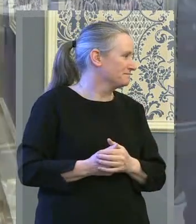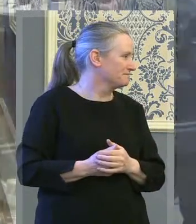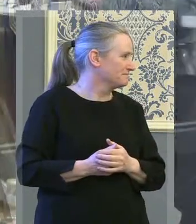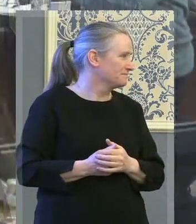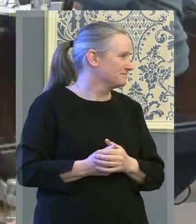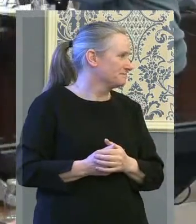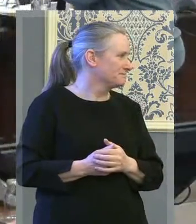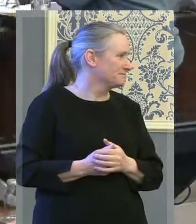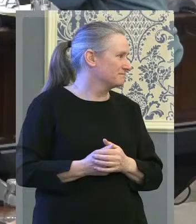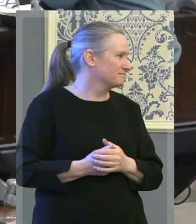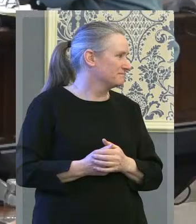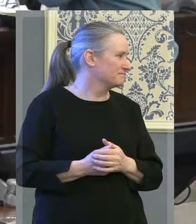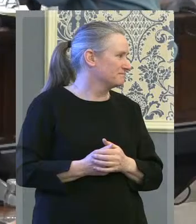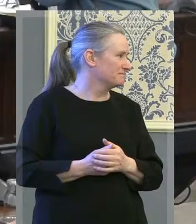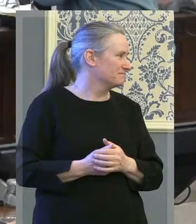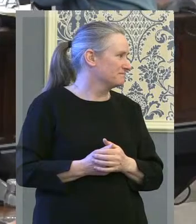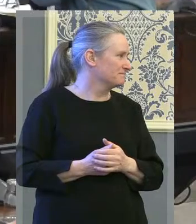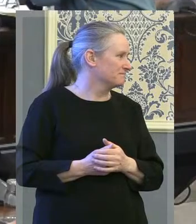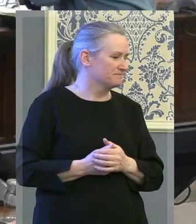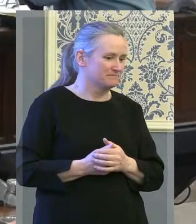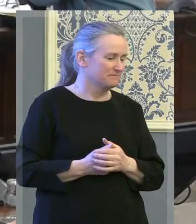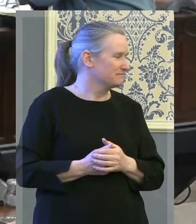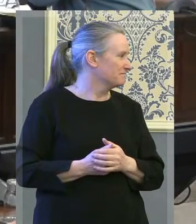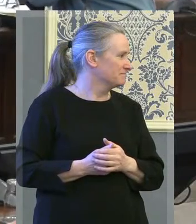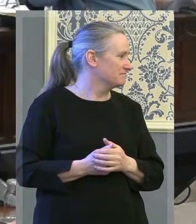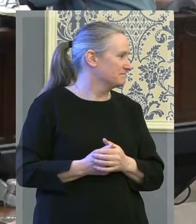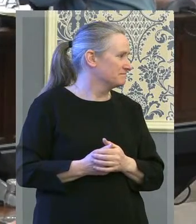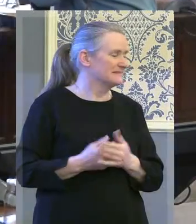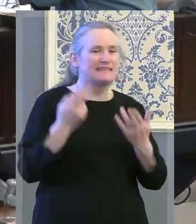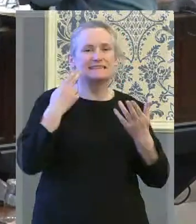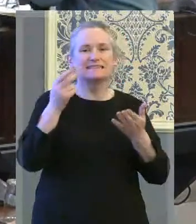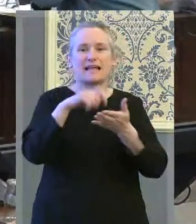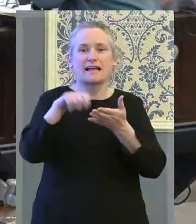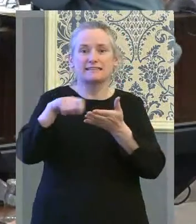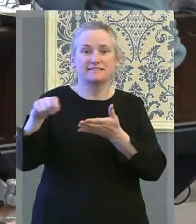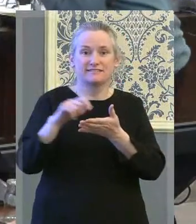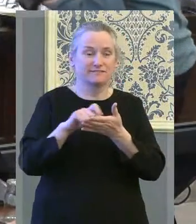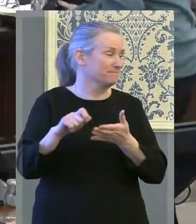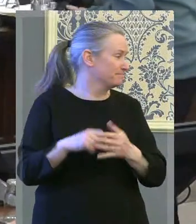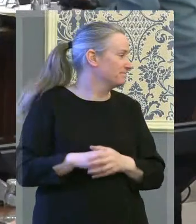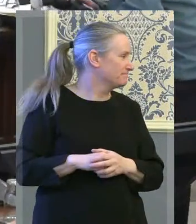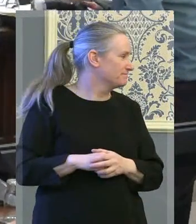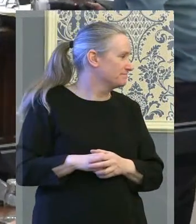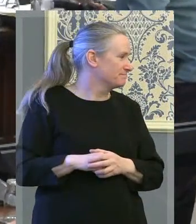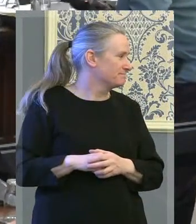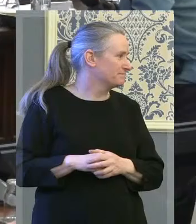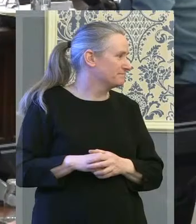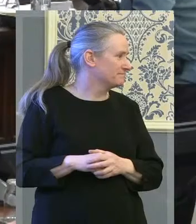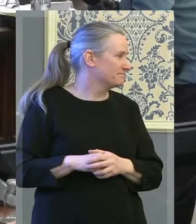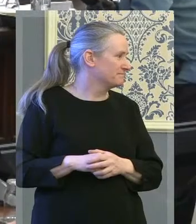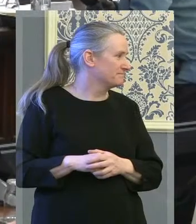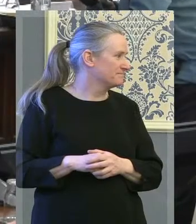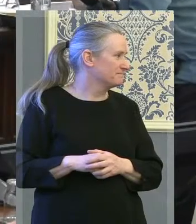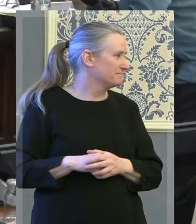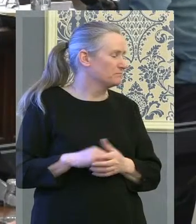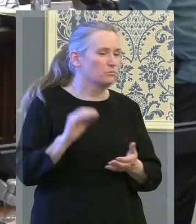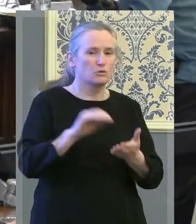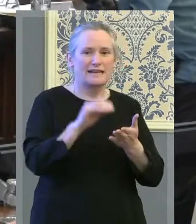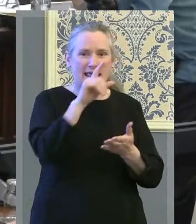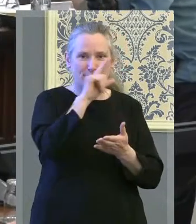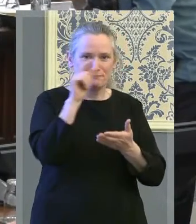I just discovered down in the parlour that he's kilted. So we're going to make sure that I don't bump